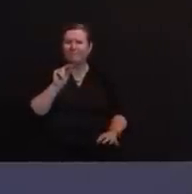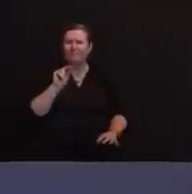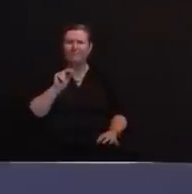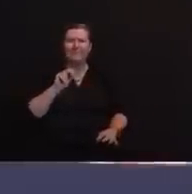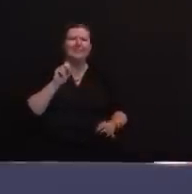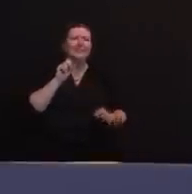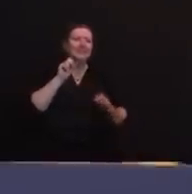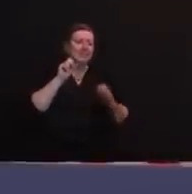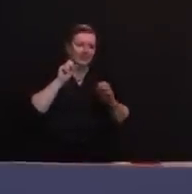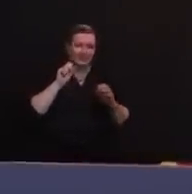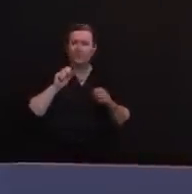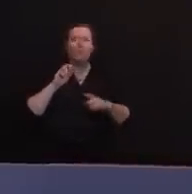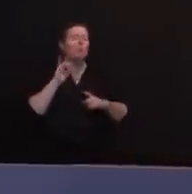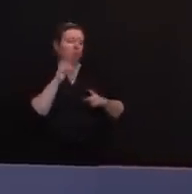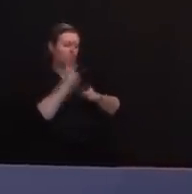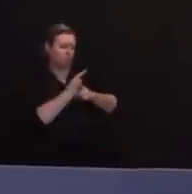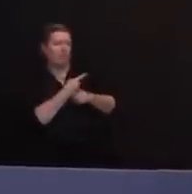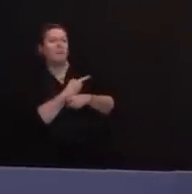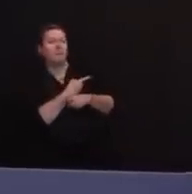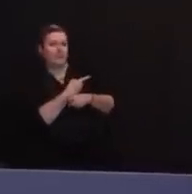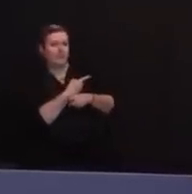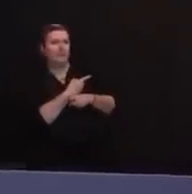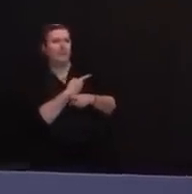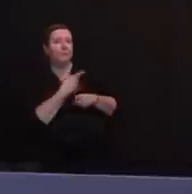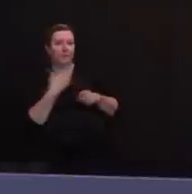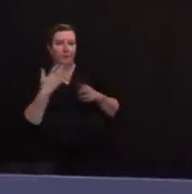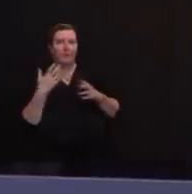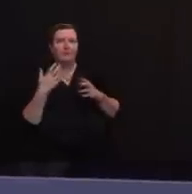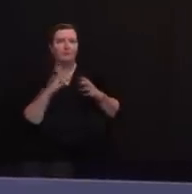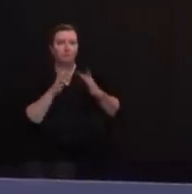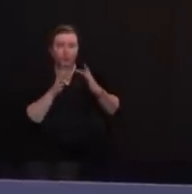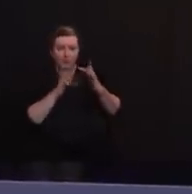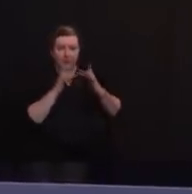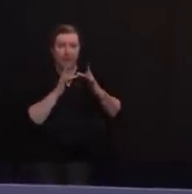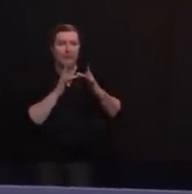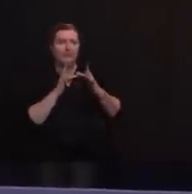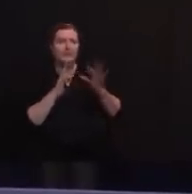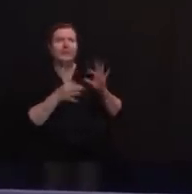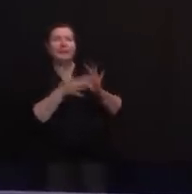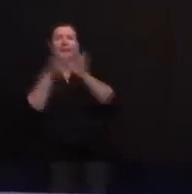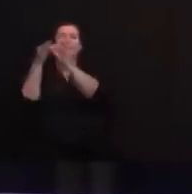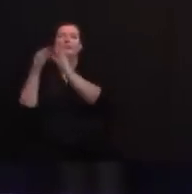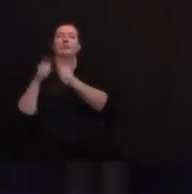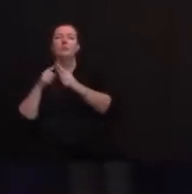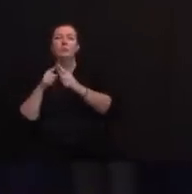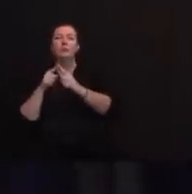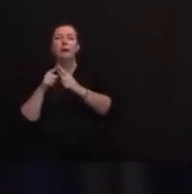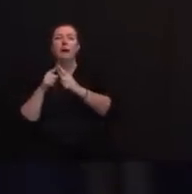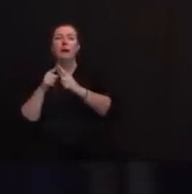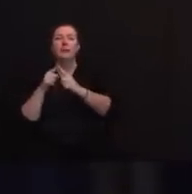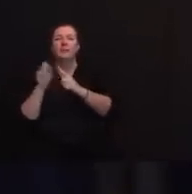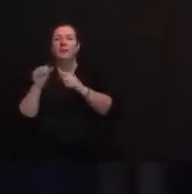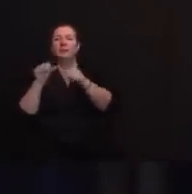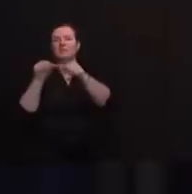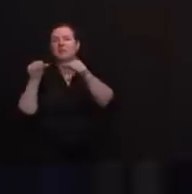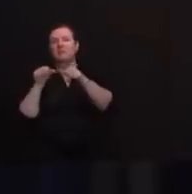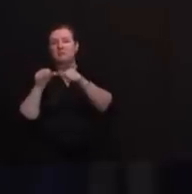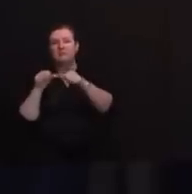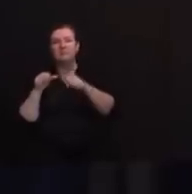link the sites up to the portal, so you'll be able to register. There'll be a drop-down. You'll identify where you want to